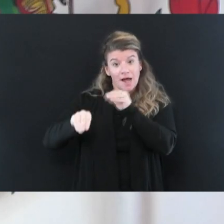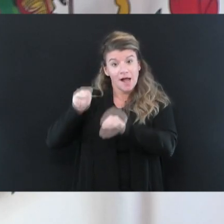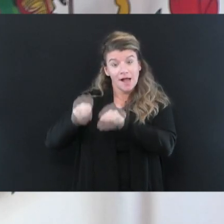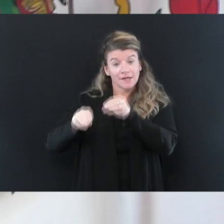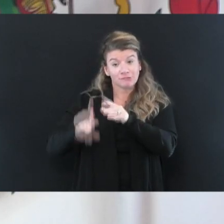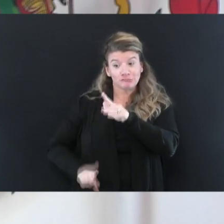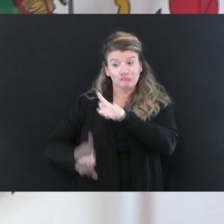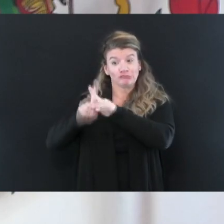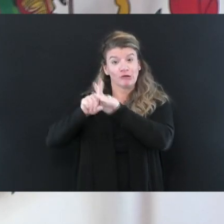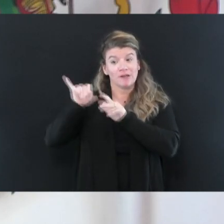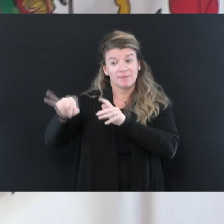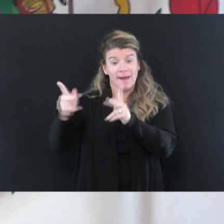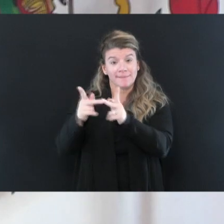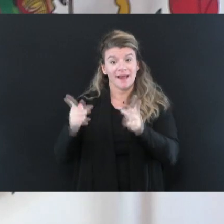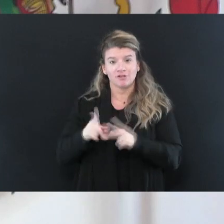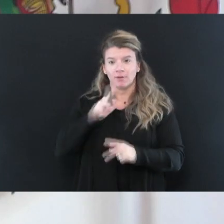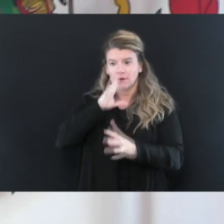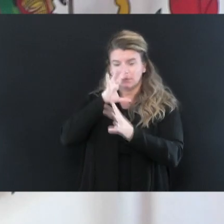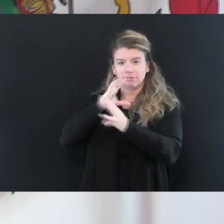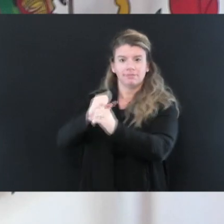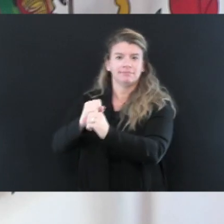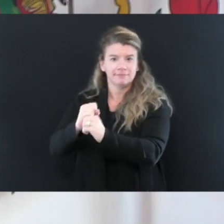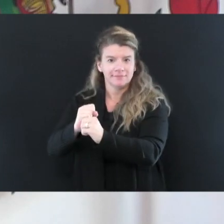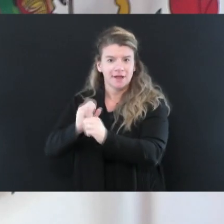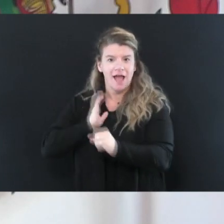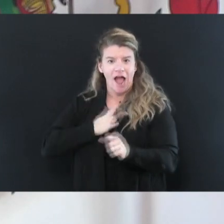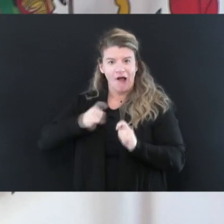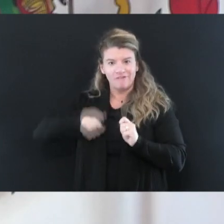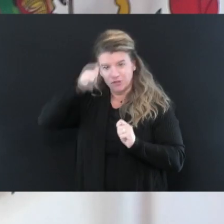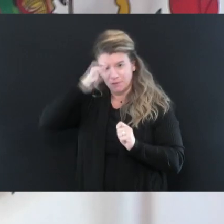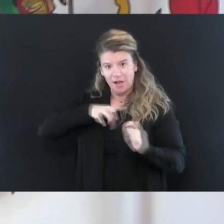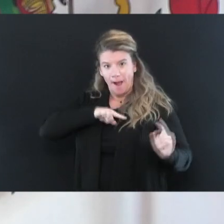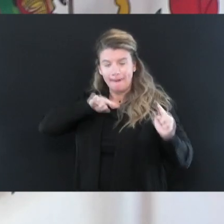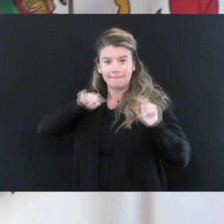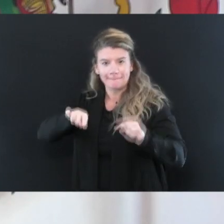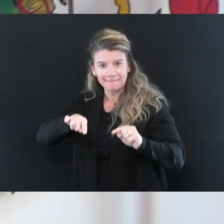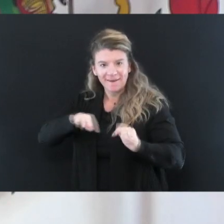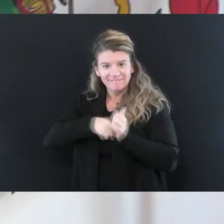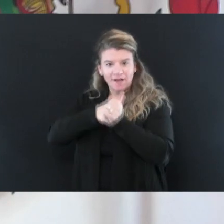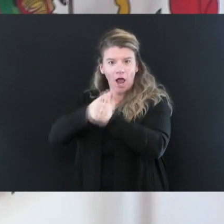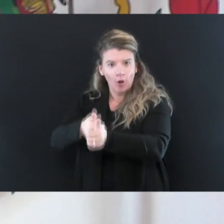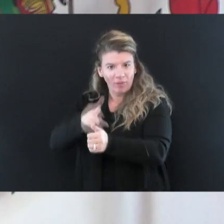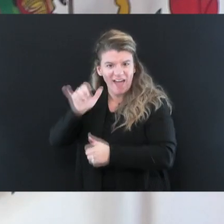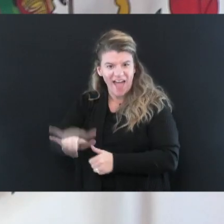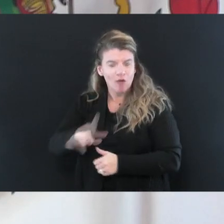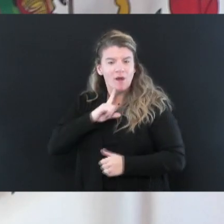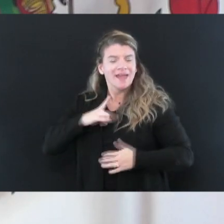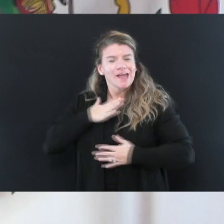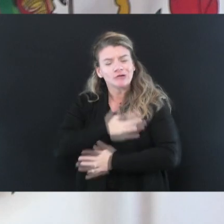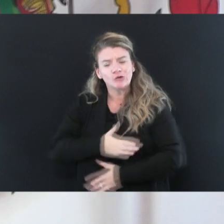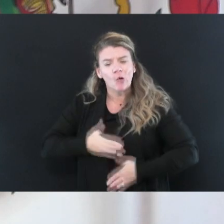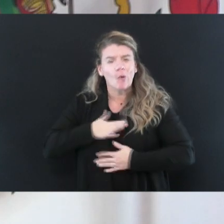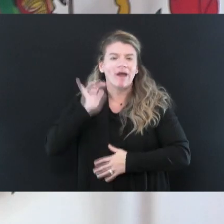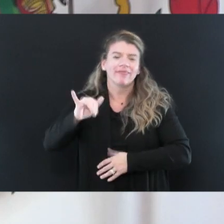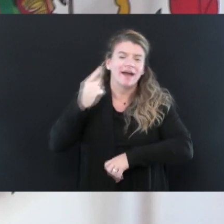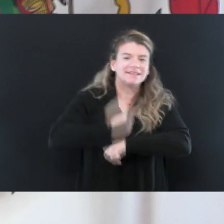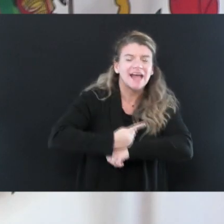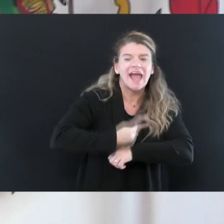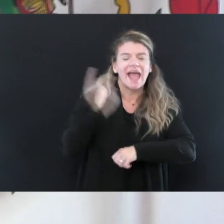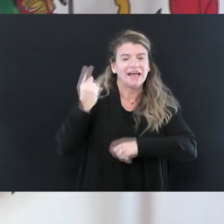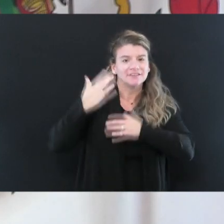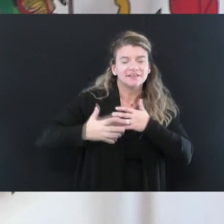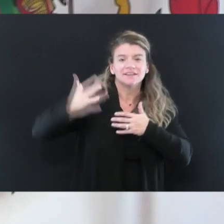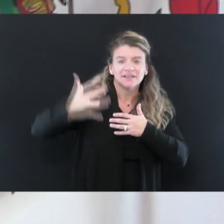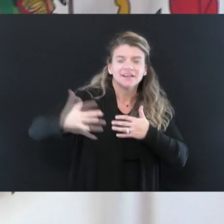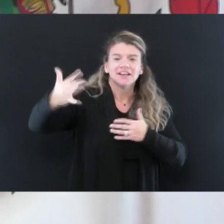attention. And a lot of our anglers come out and enjoy the day or days after